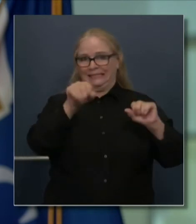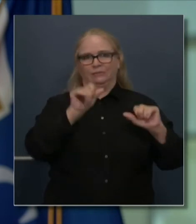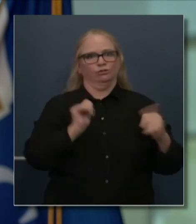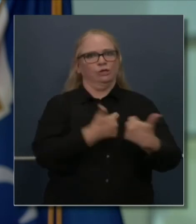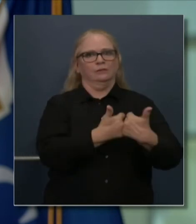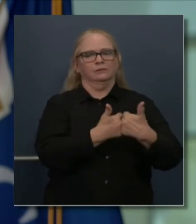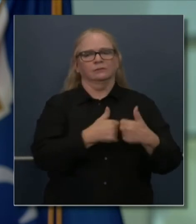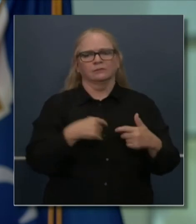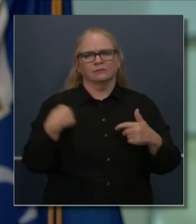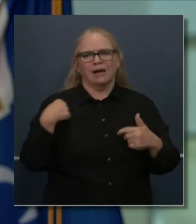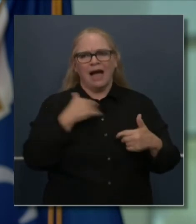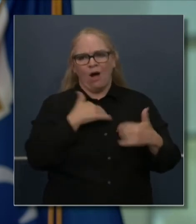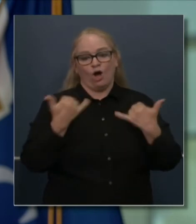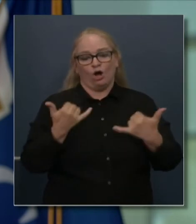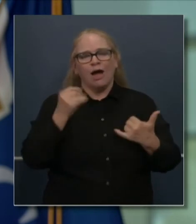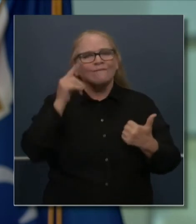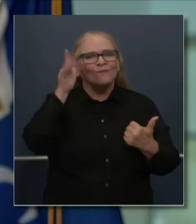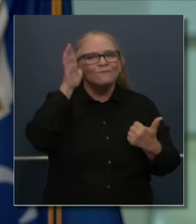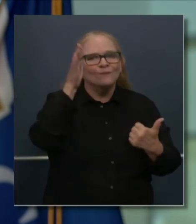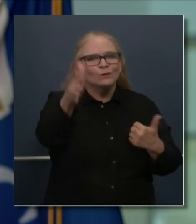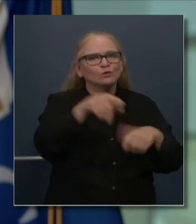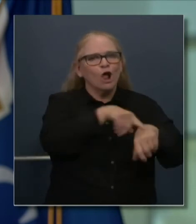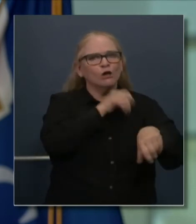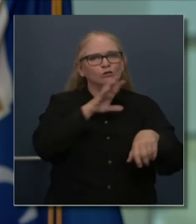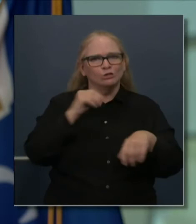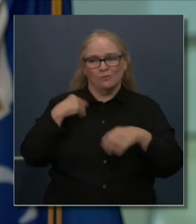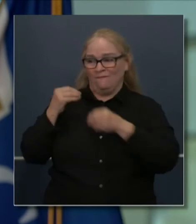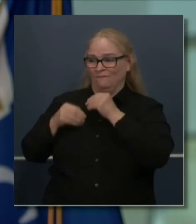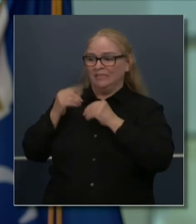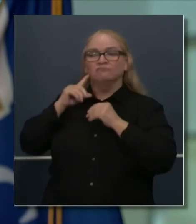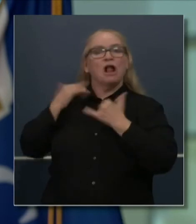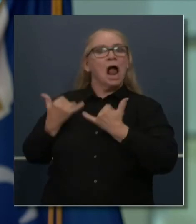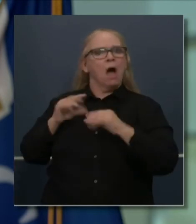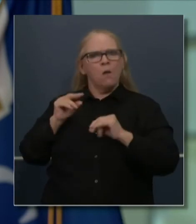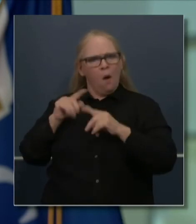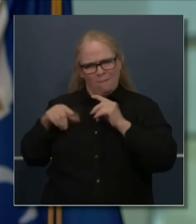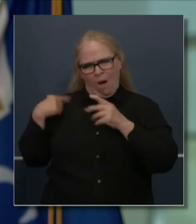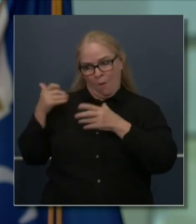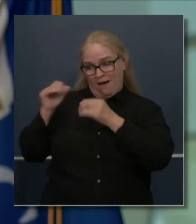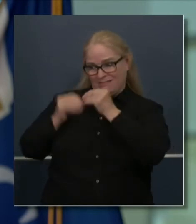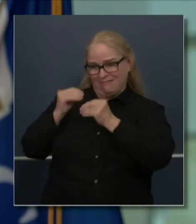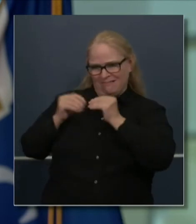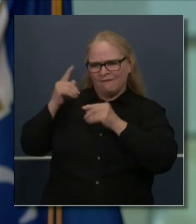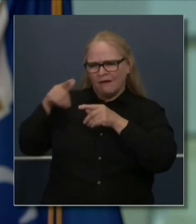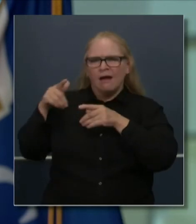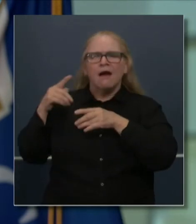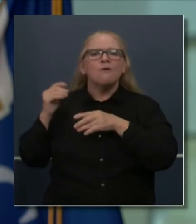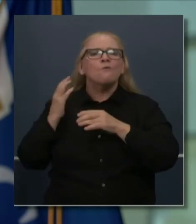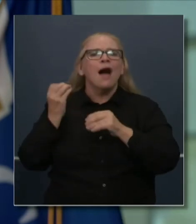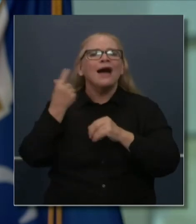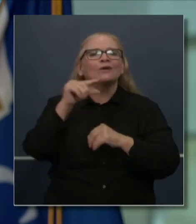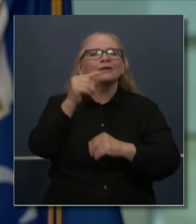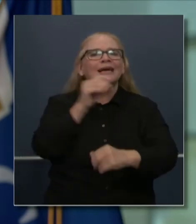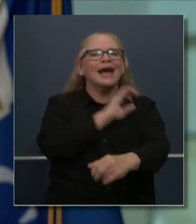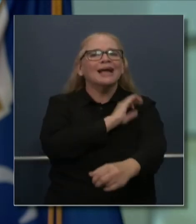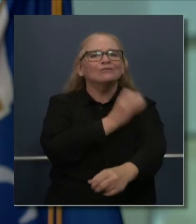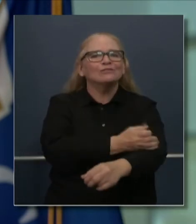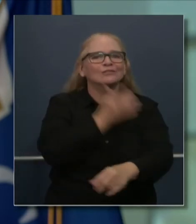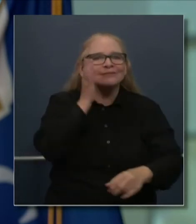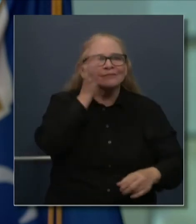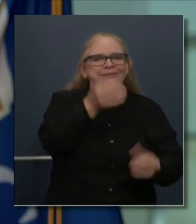long-term commitment and resolve to a green energy future maintains itself, but with a much more